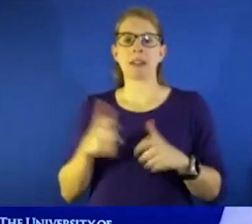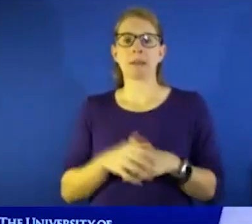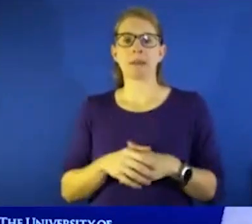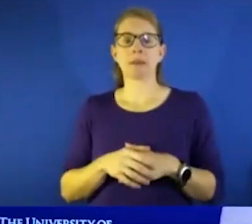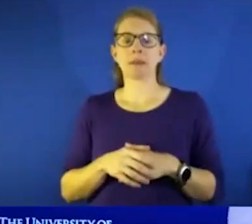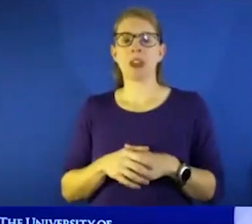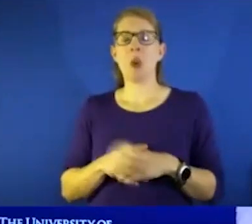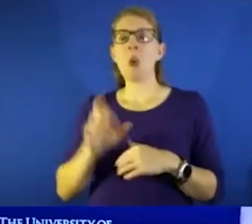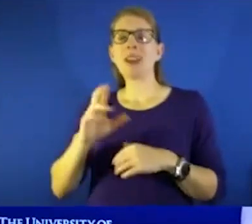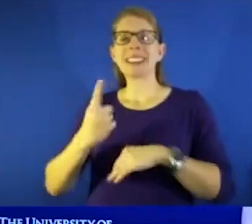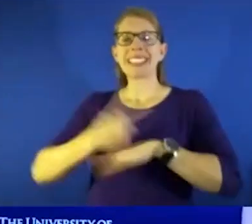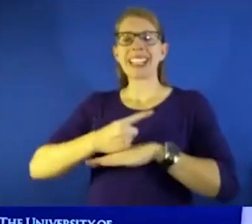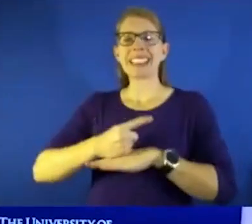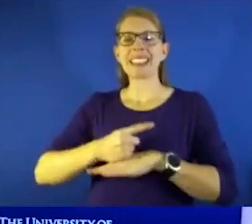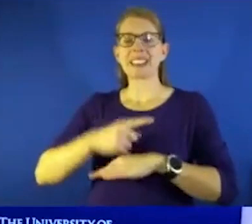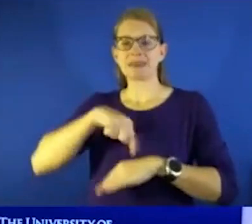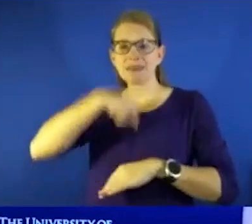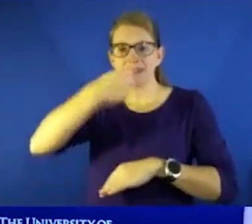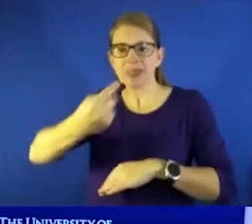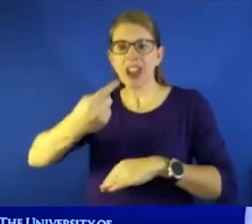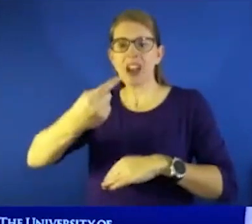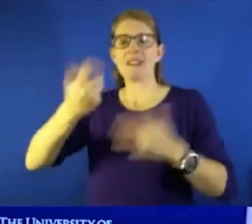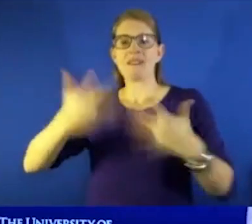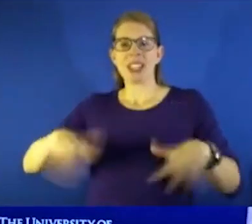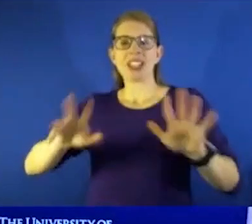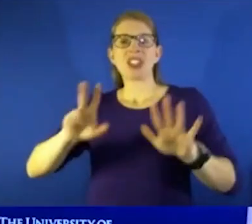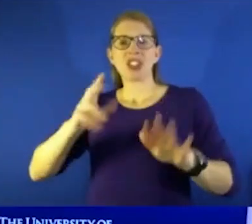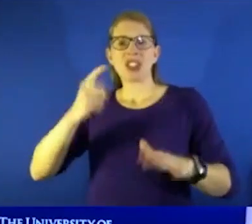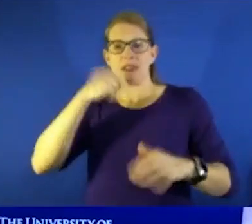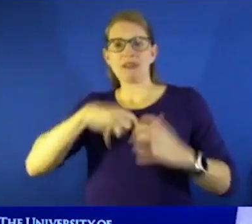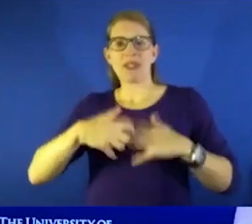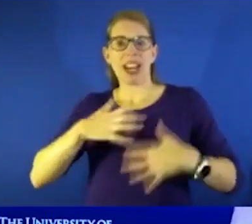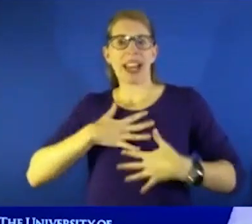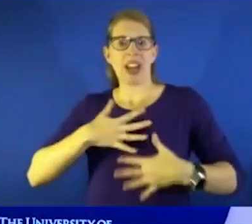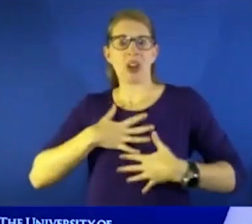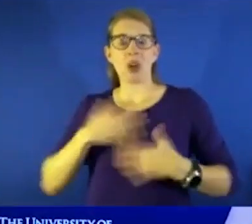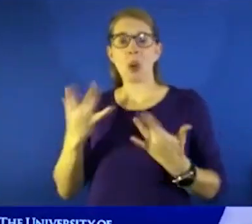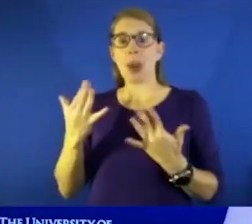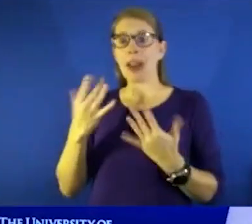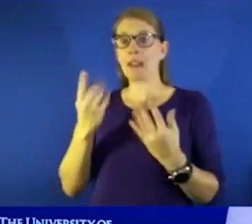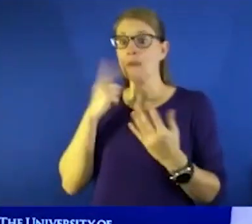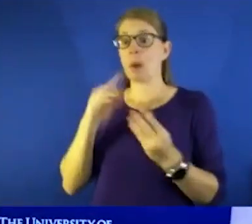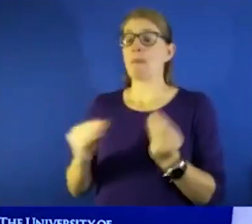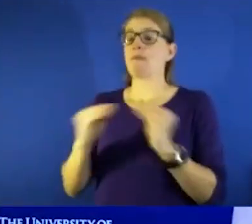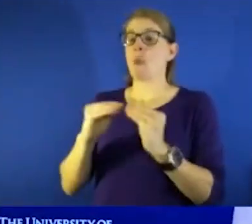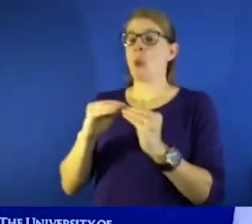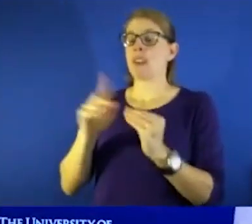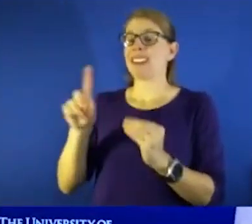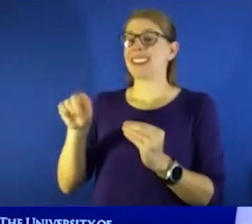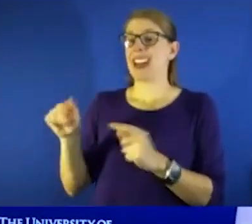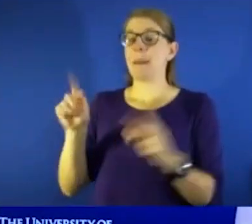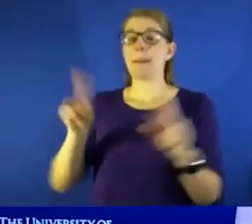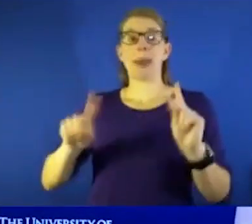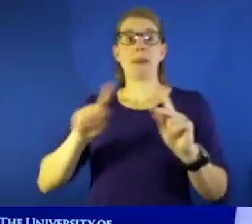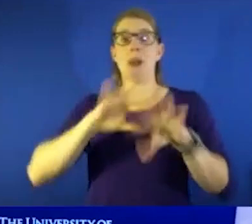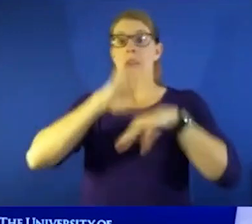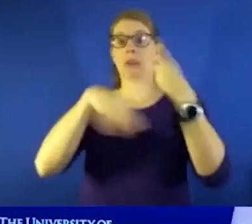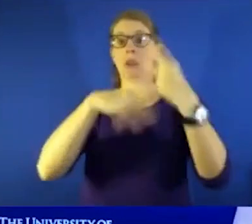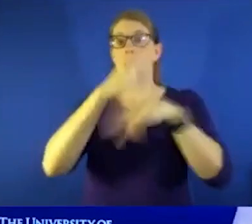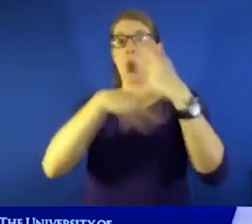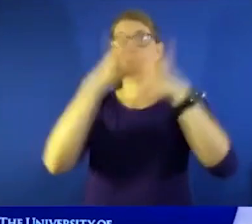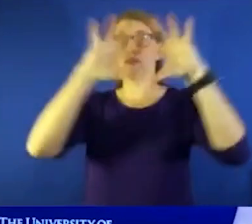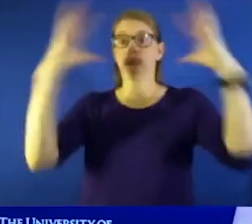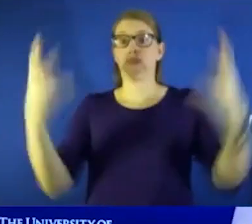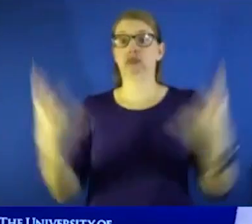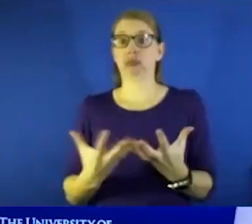very difficult. So I think we're still waiting for more data. I think a lot of people around the world are